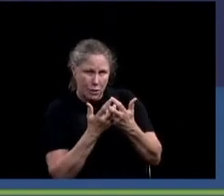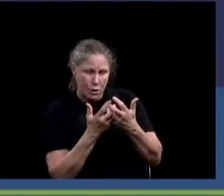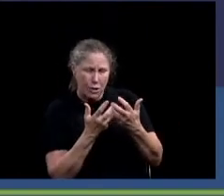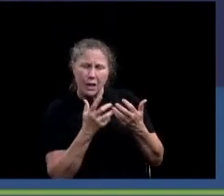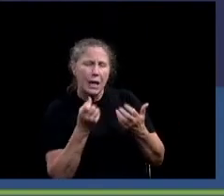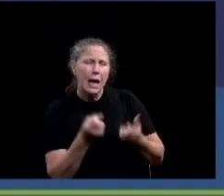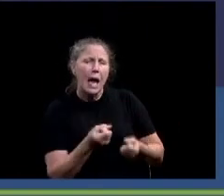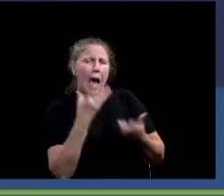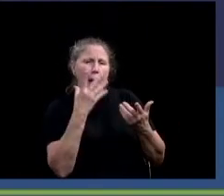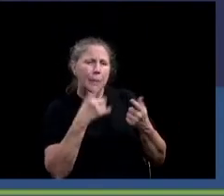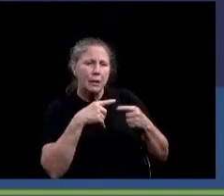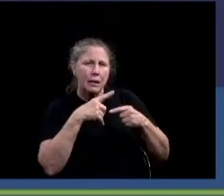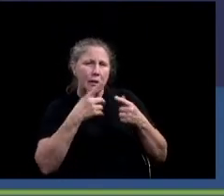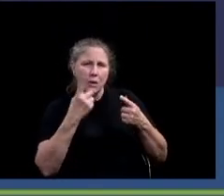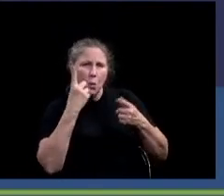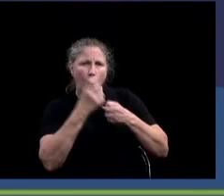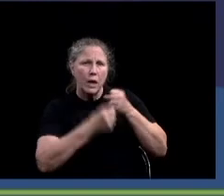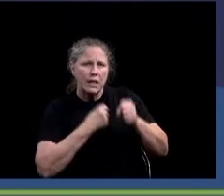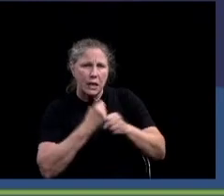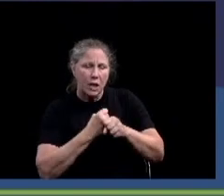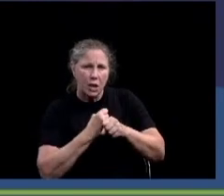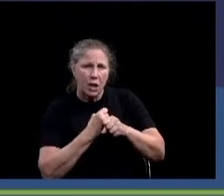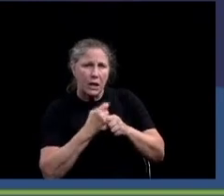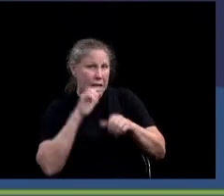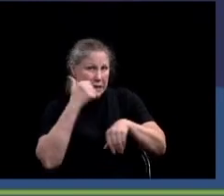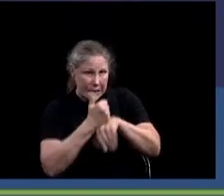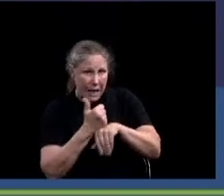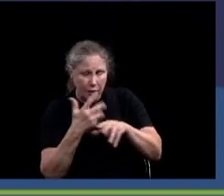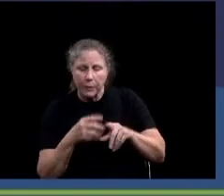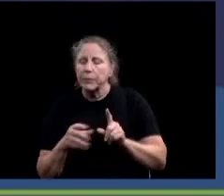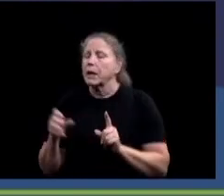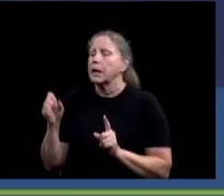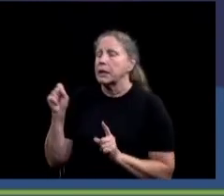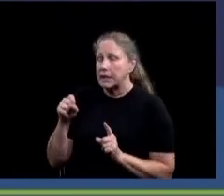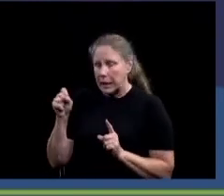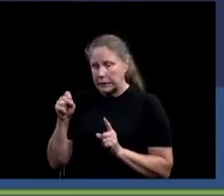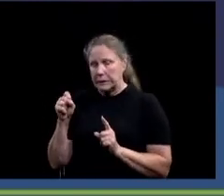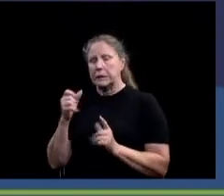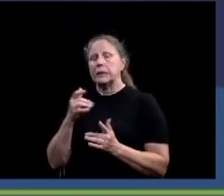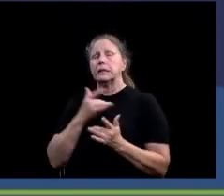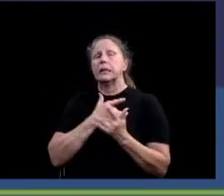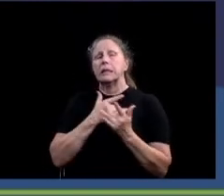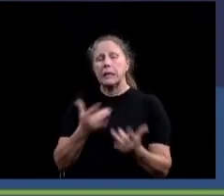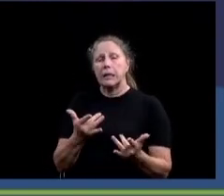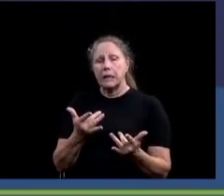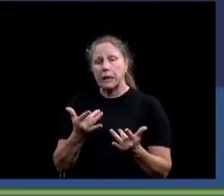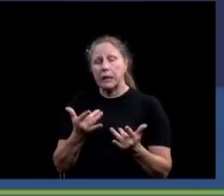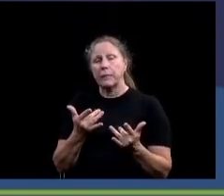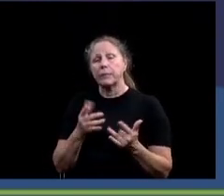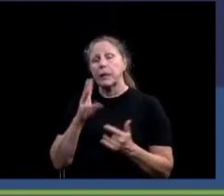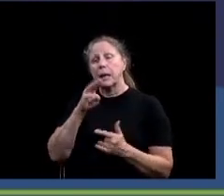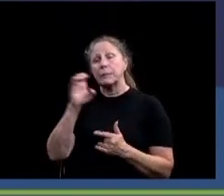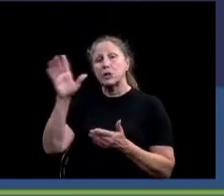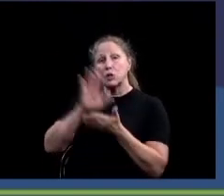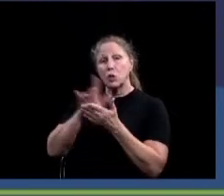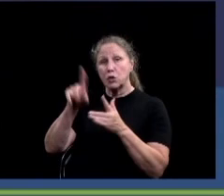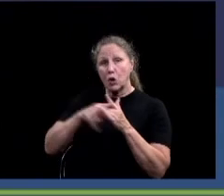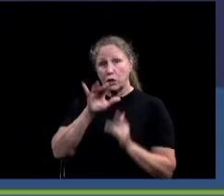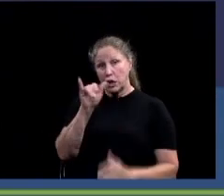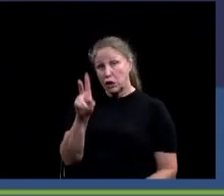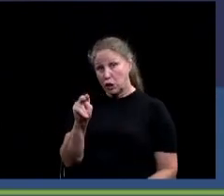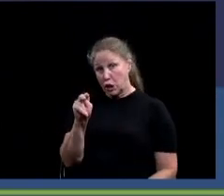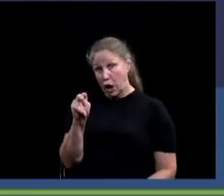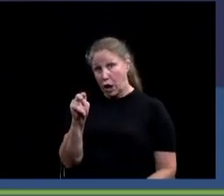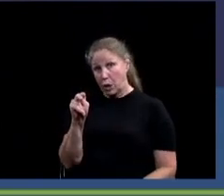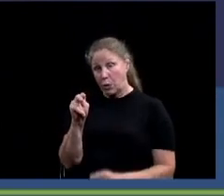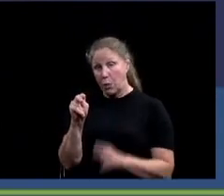set? Yes, ma'am. So typically, the MCC Academy starts in January and July. Okay. And so what